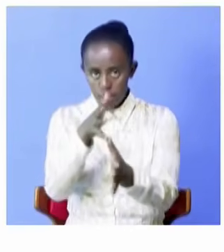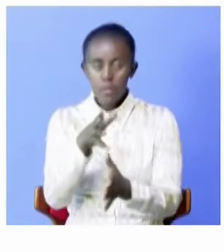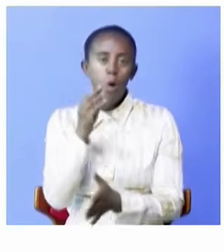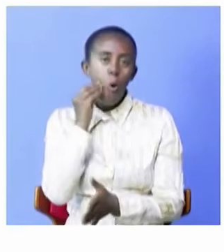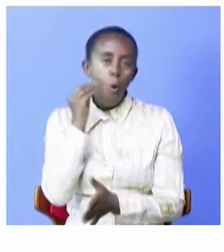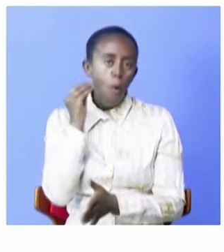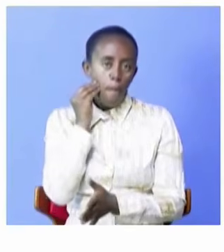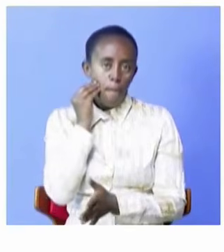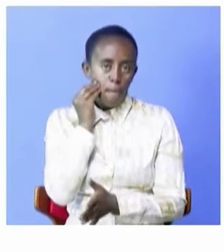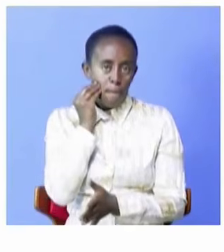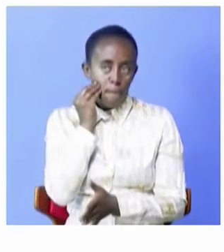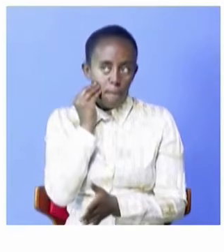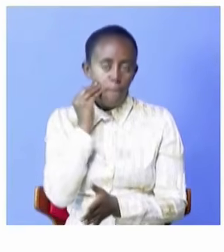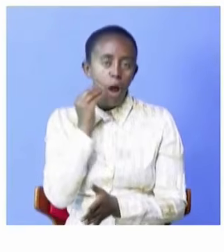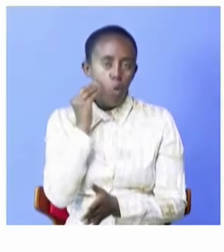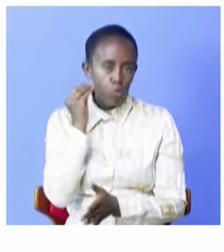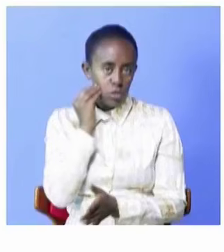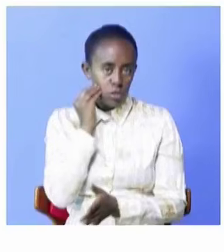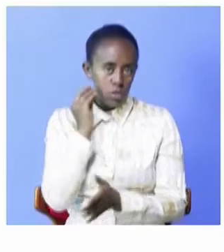house